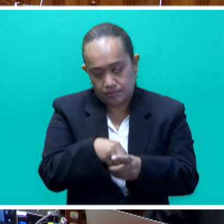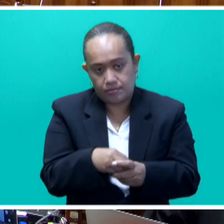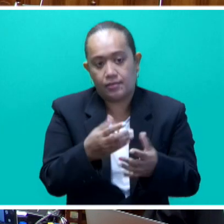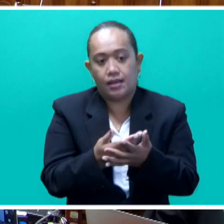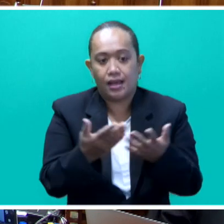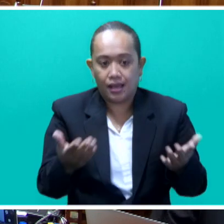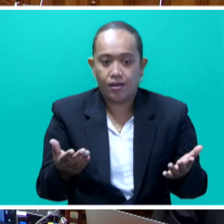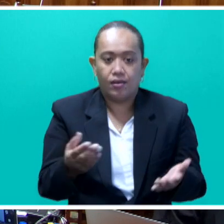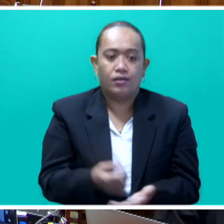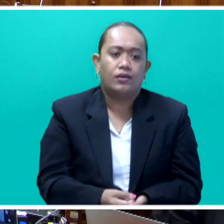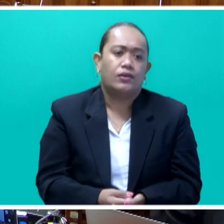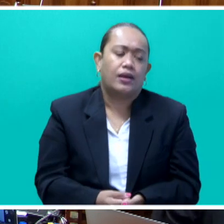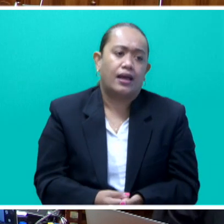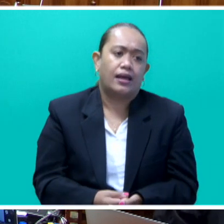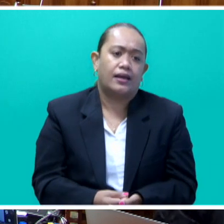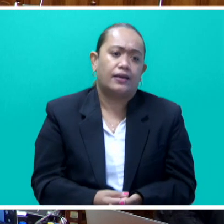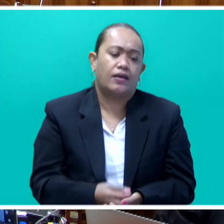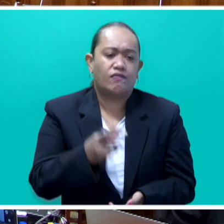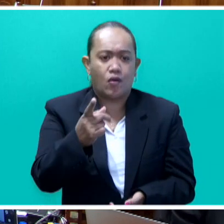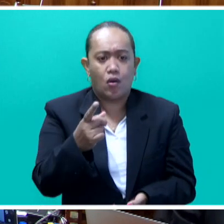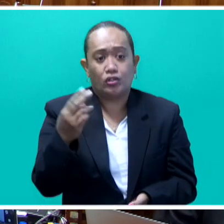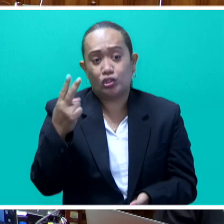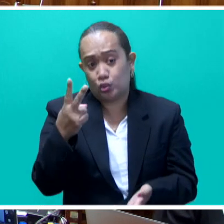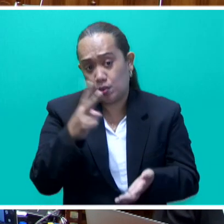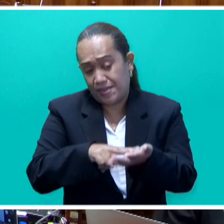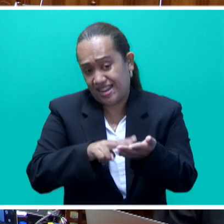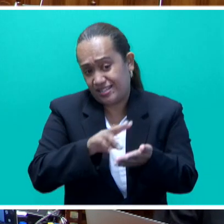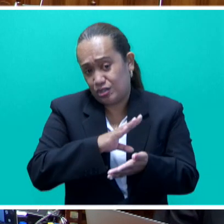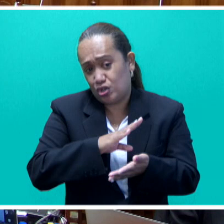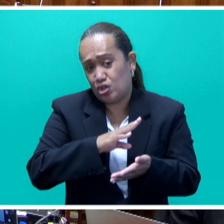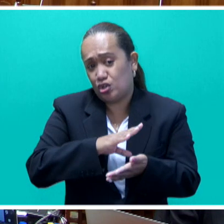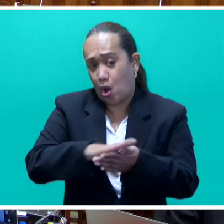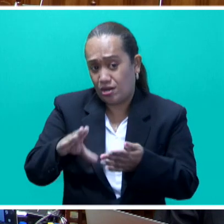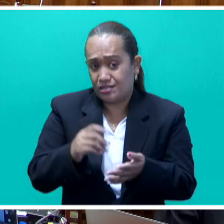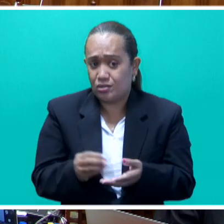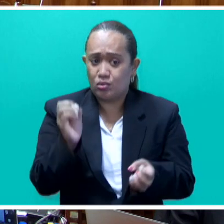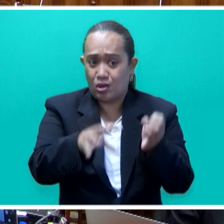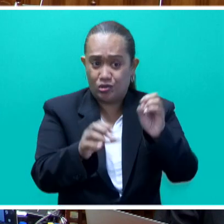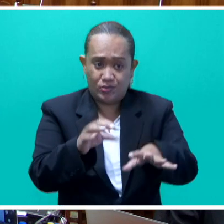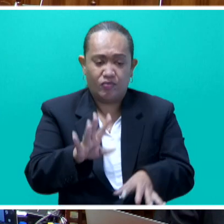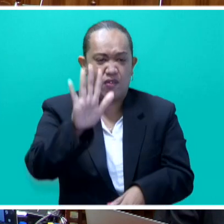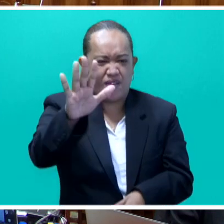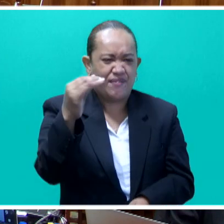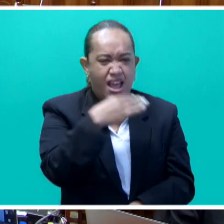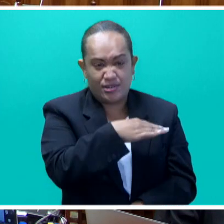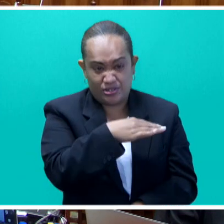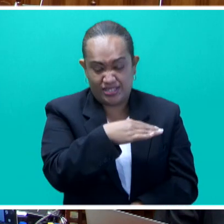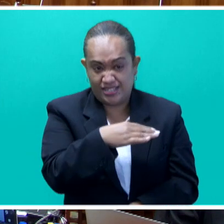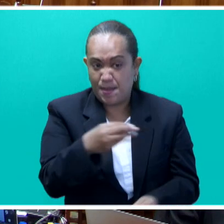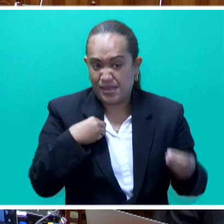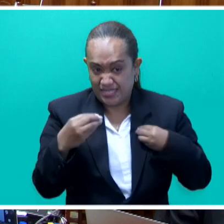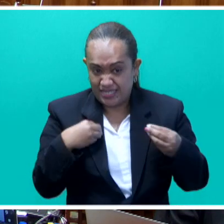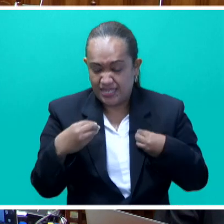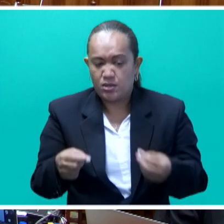over 550 businesses. We strongly encourage other banks to come on board and play their part to collaborate